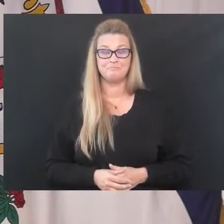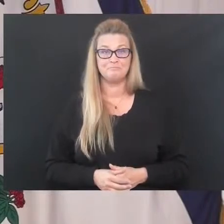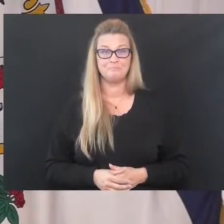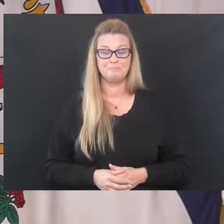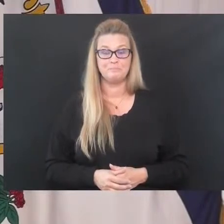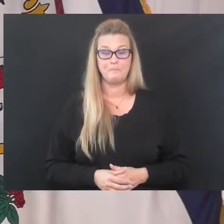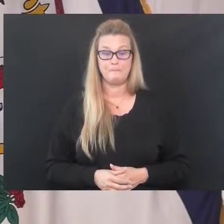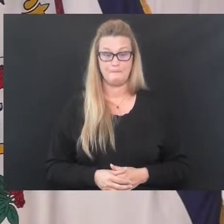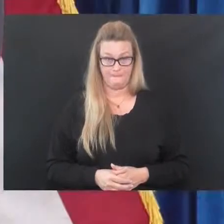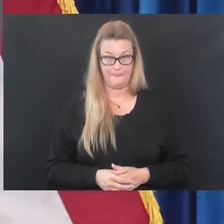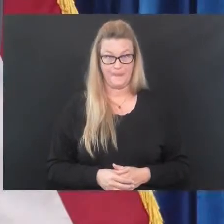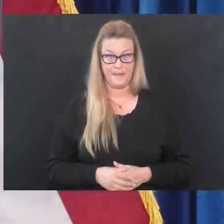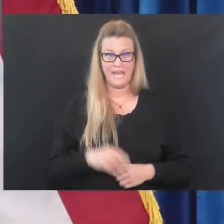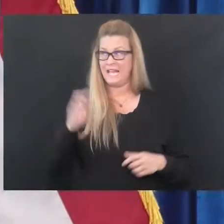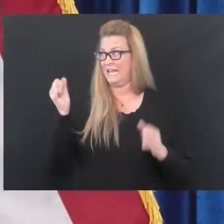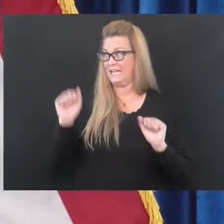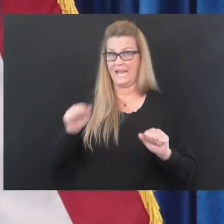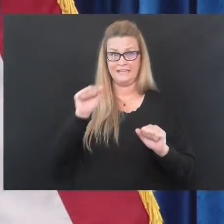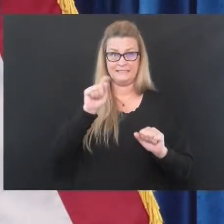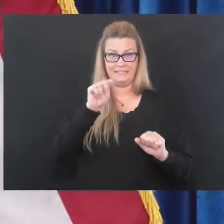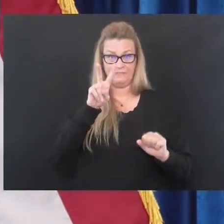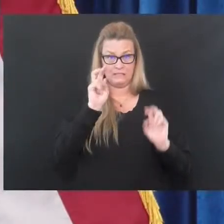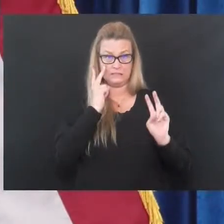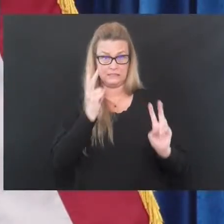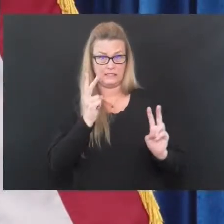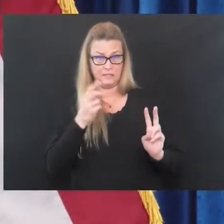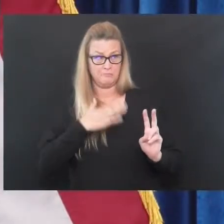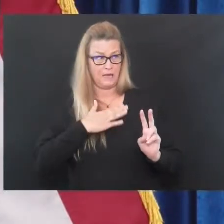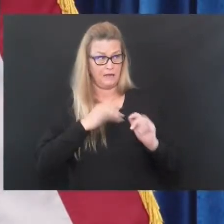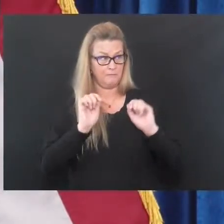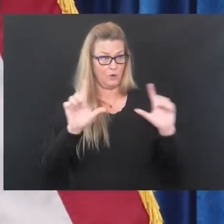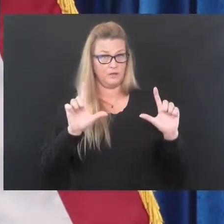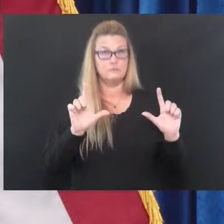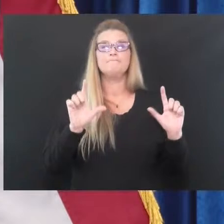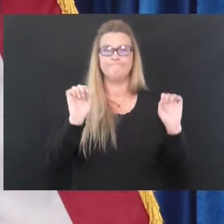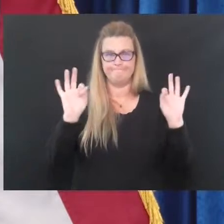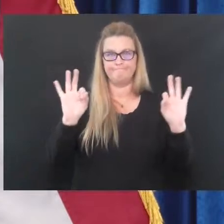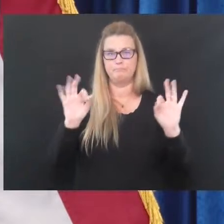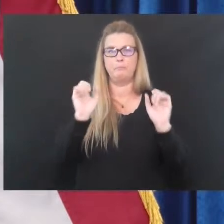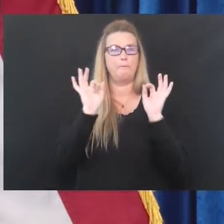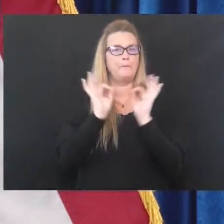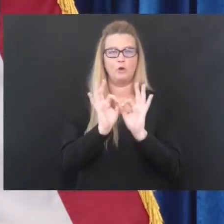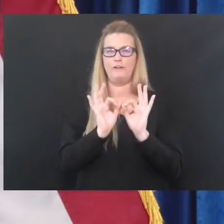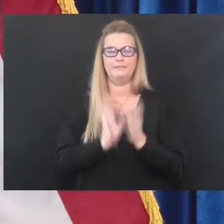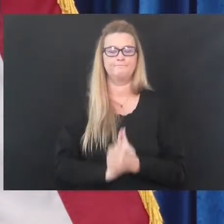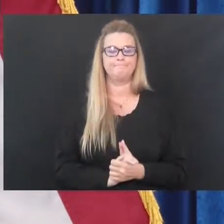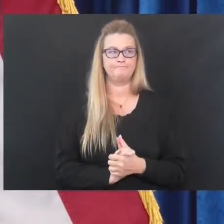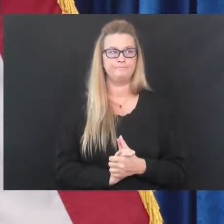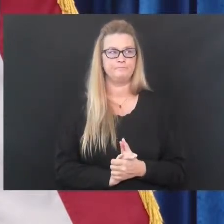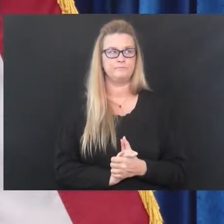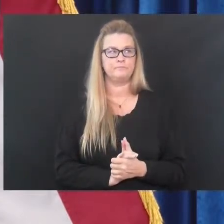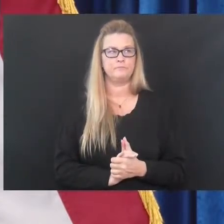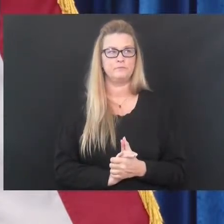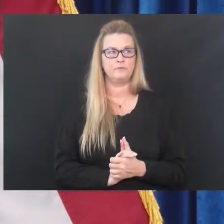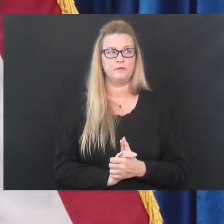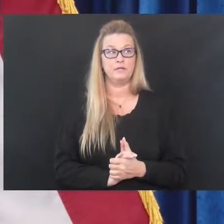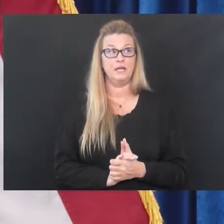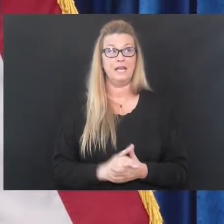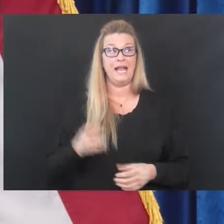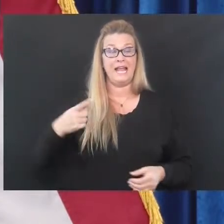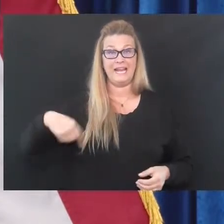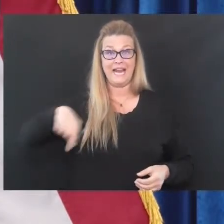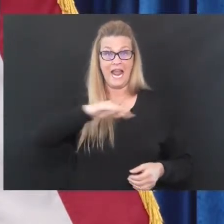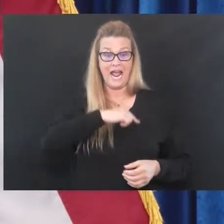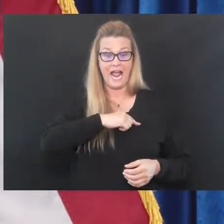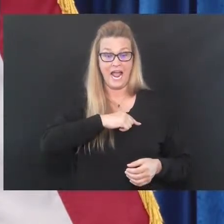Can y'all see all this, Jordan? Okay. Everybody's got this. All right. In our program, I got to